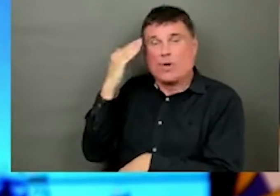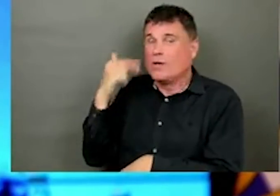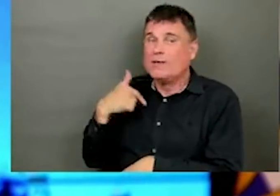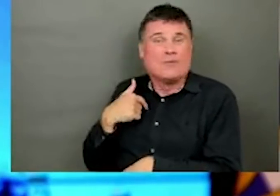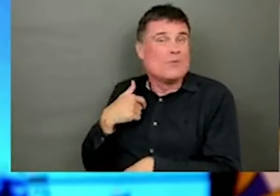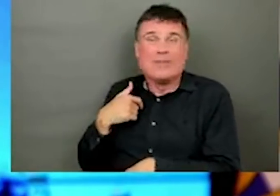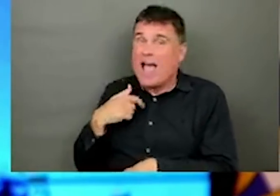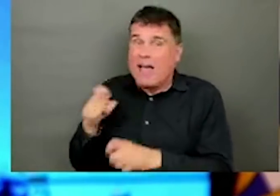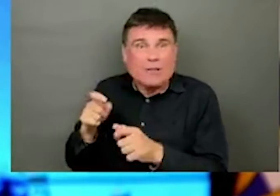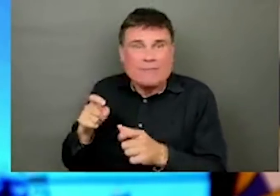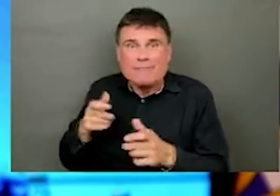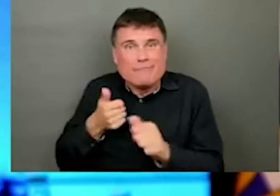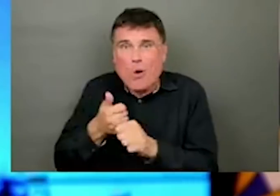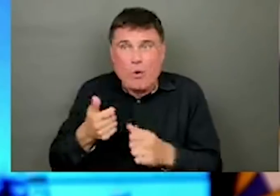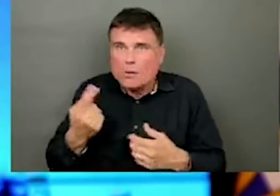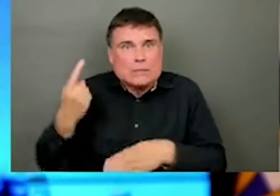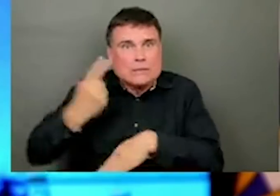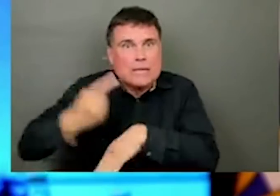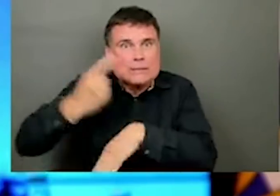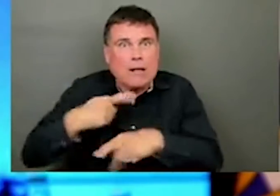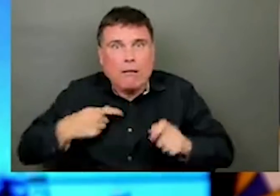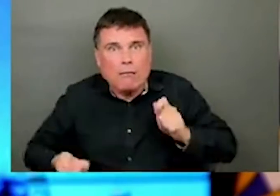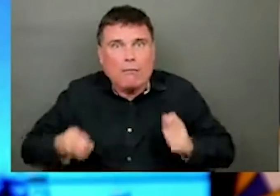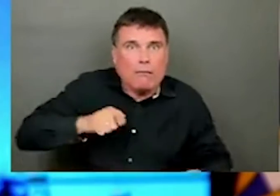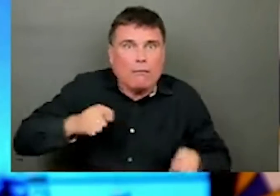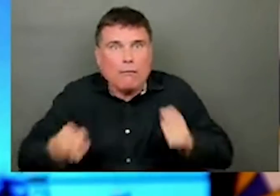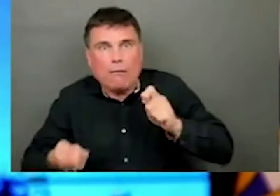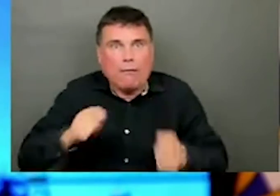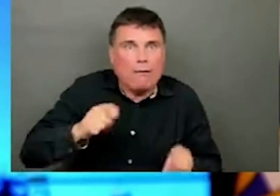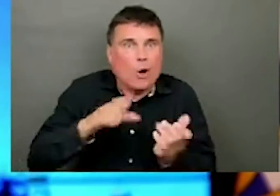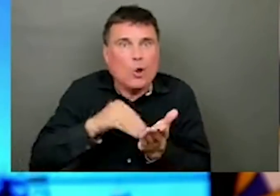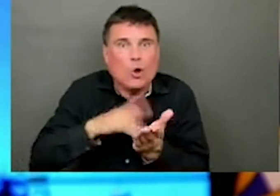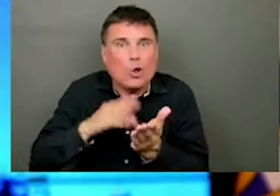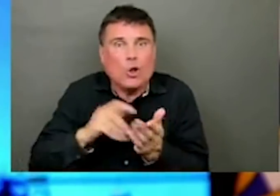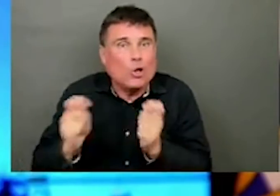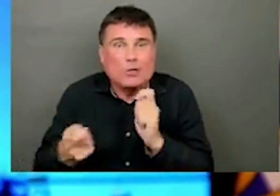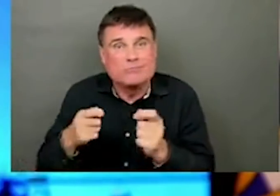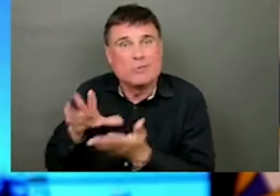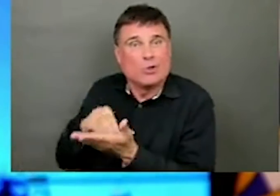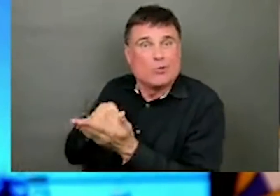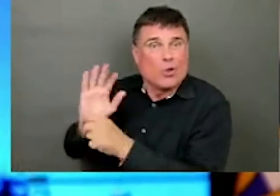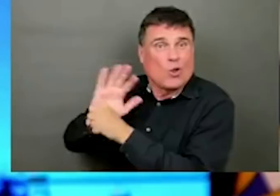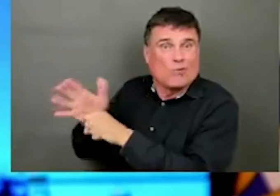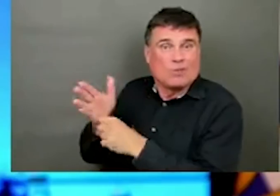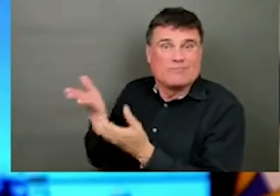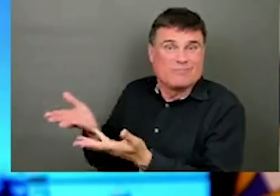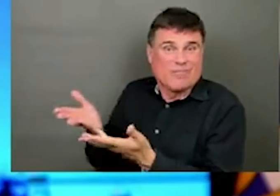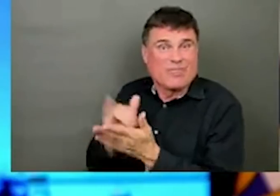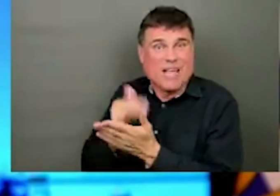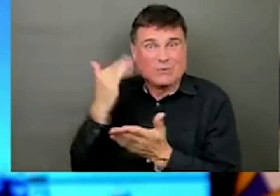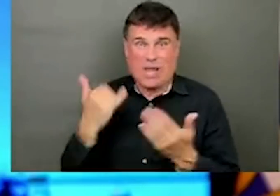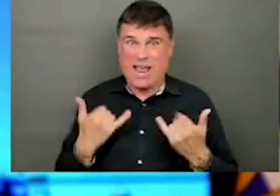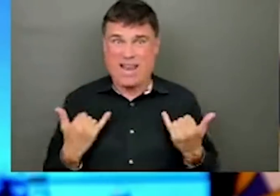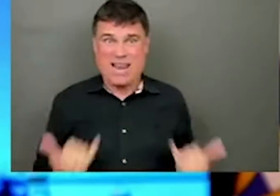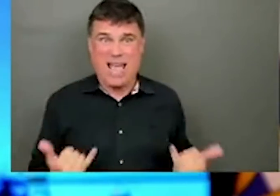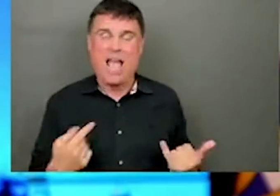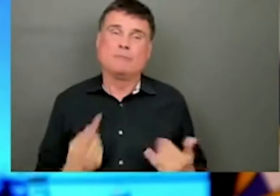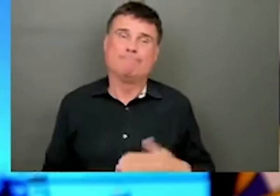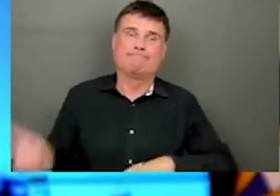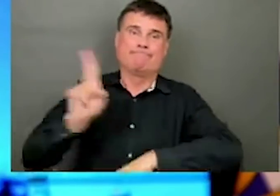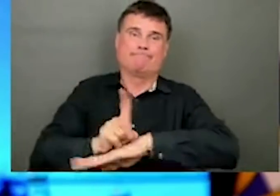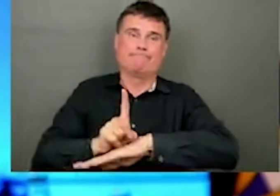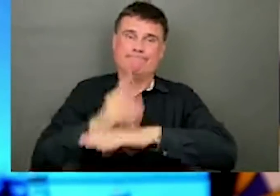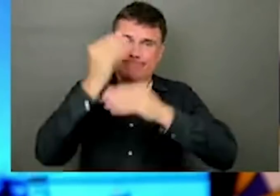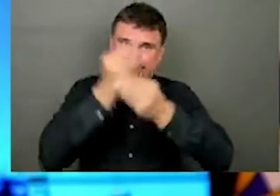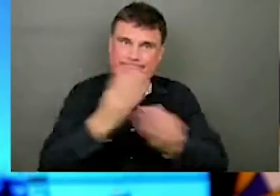more about this virus. And that's really what we are doing. That's one of the reasons why we've put in these measures today, which are also a change from what